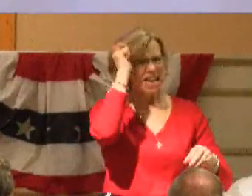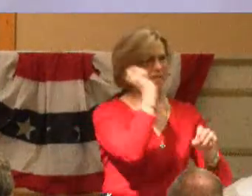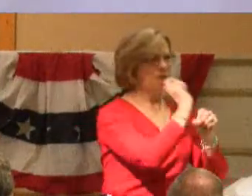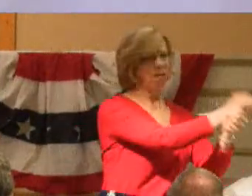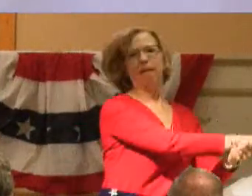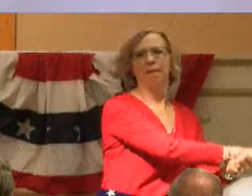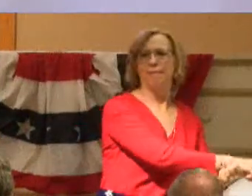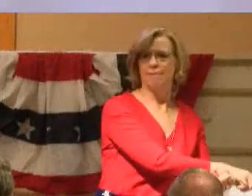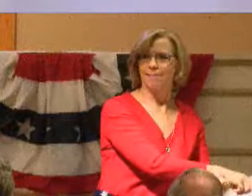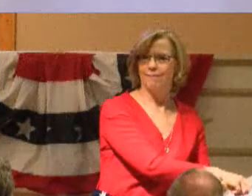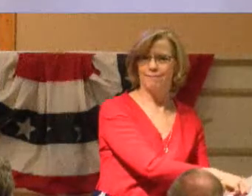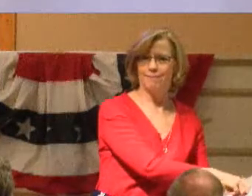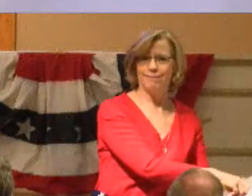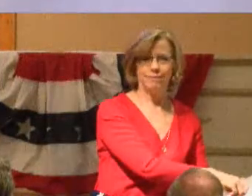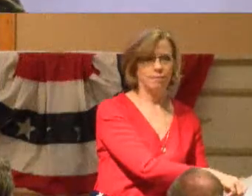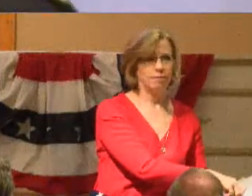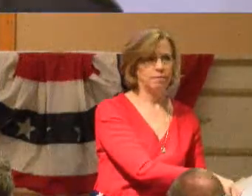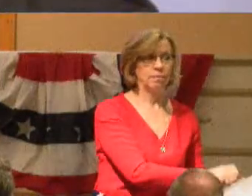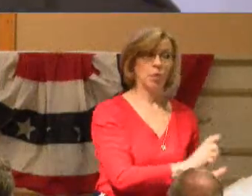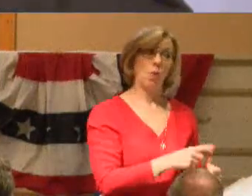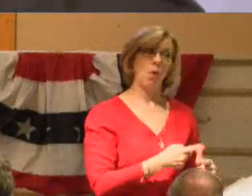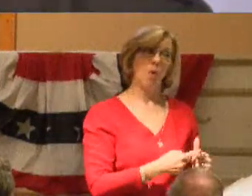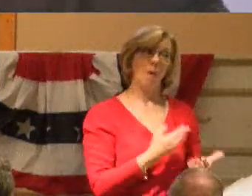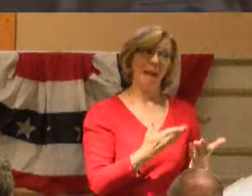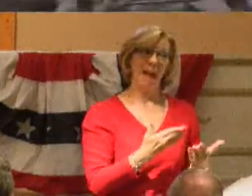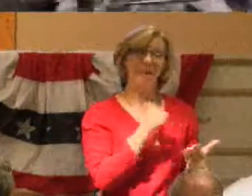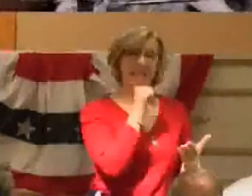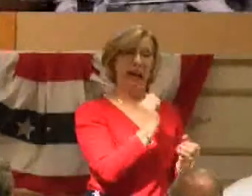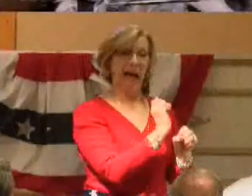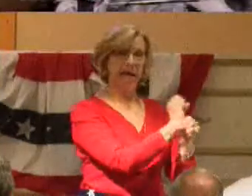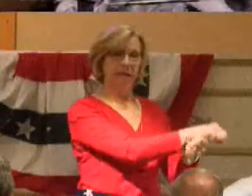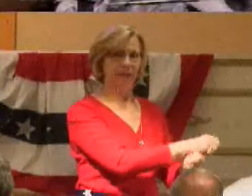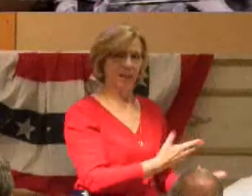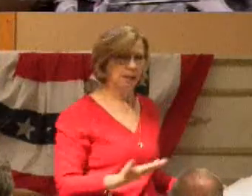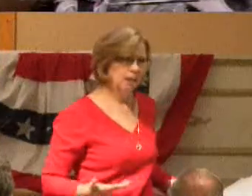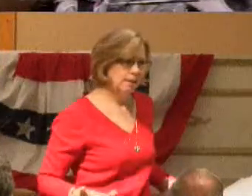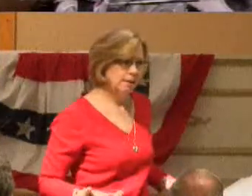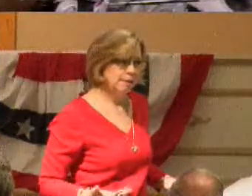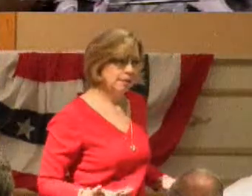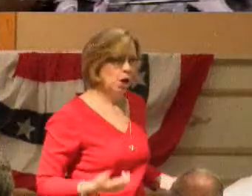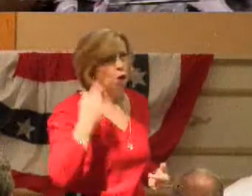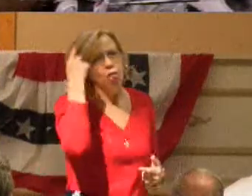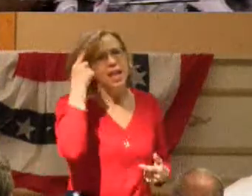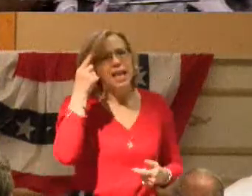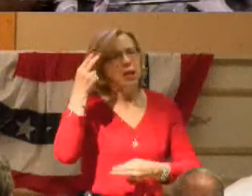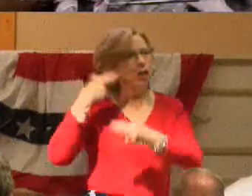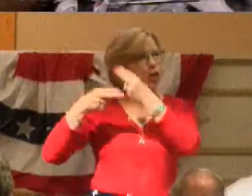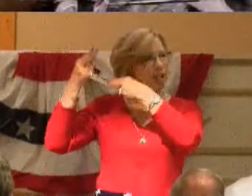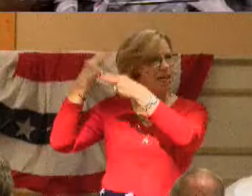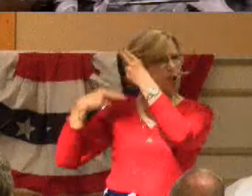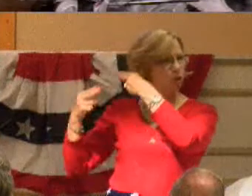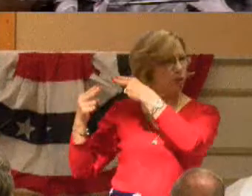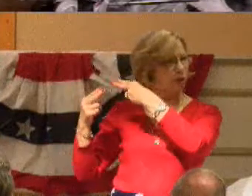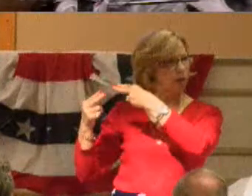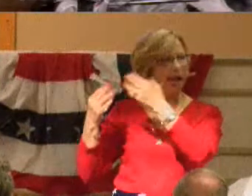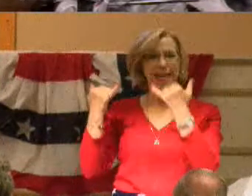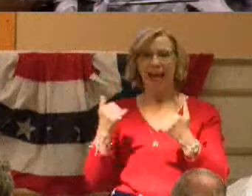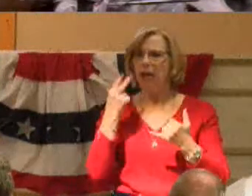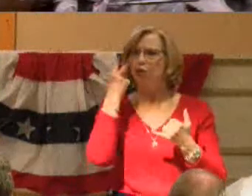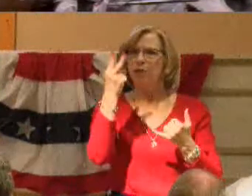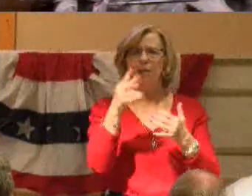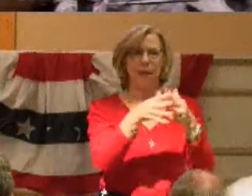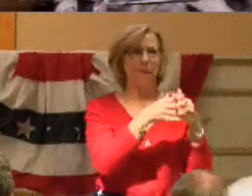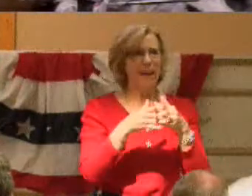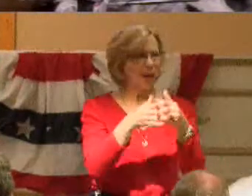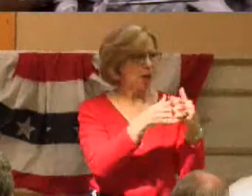defeated. Or was it? Because when we think of our history, as we look at America today, we may